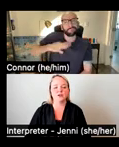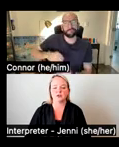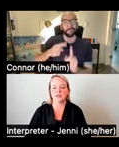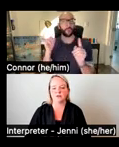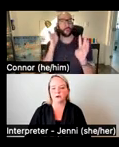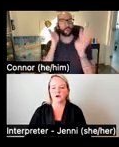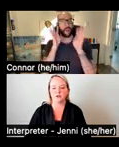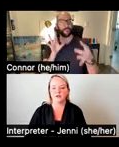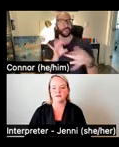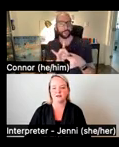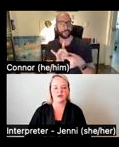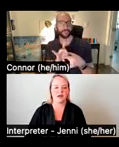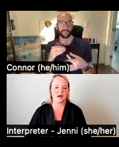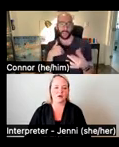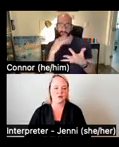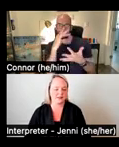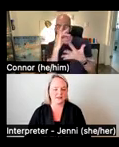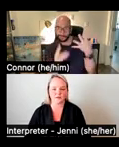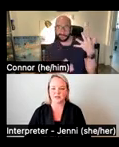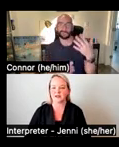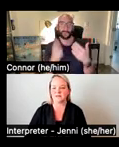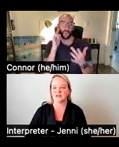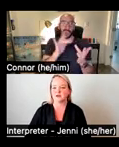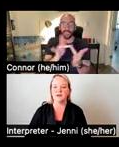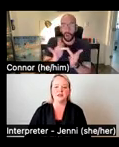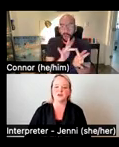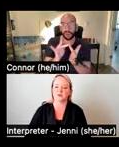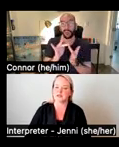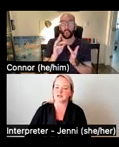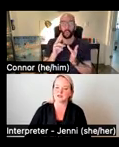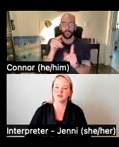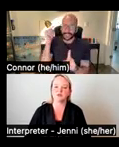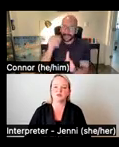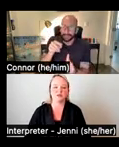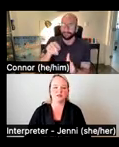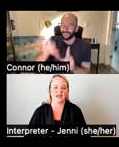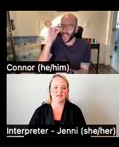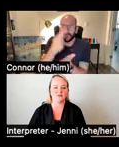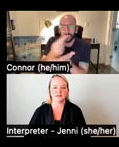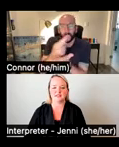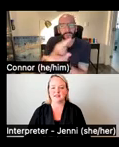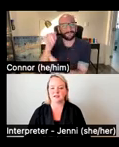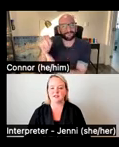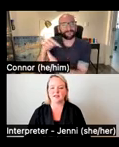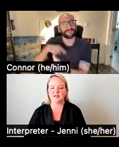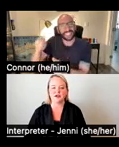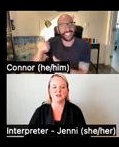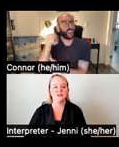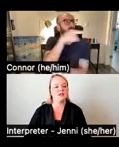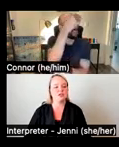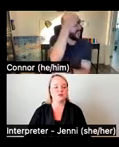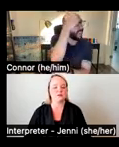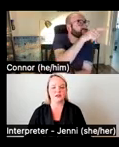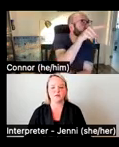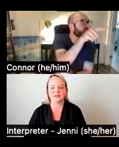what are you looking for on Creative Connector? How is this going to benefit you? You can pick and choose what you would like. If you would like to connect with